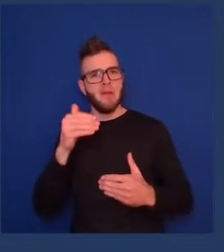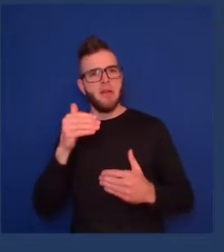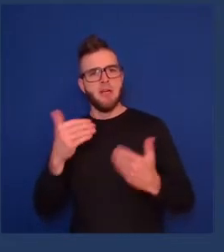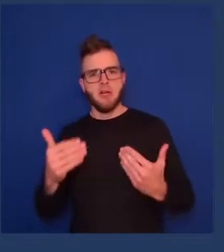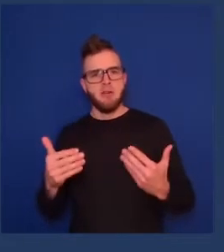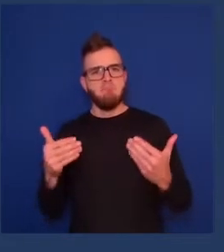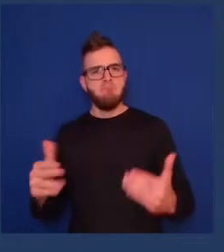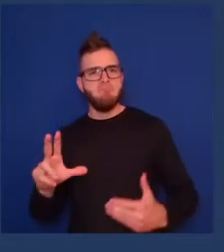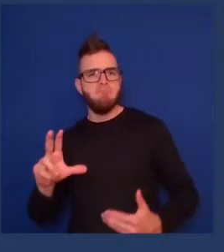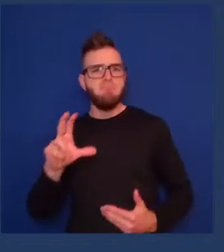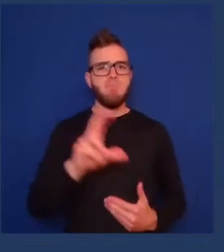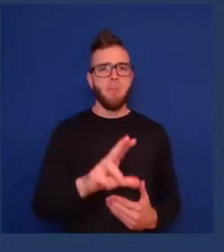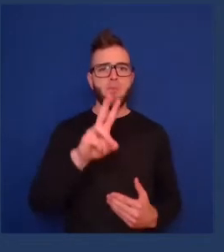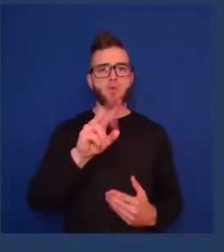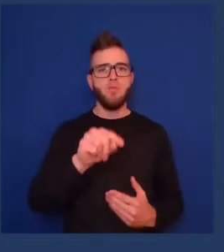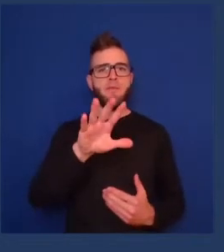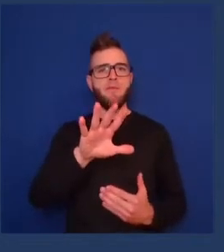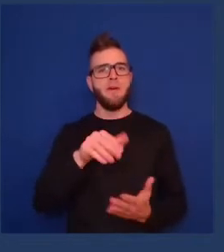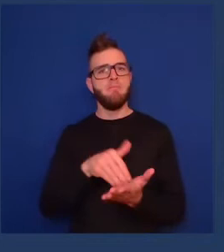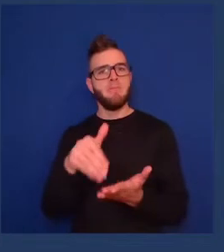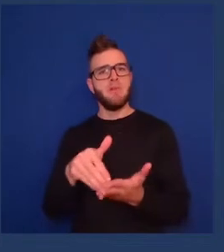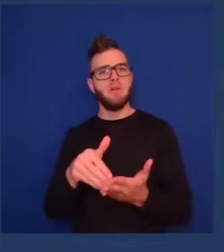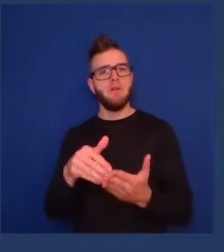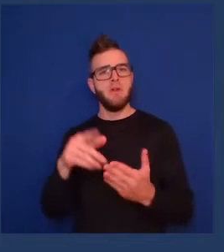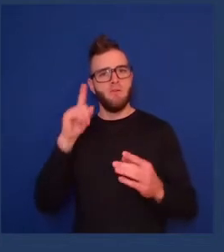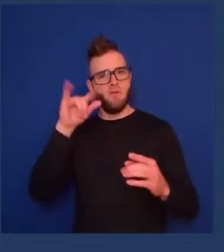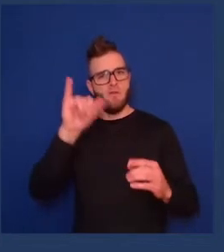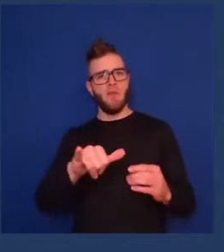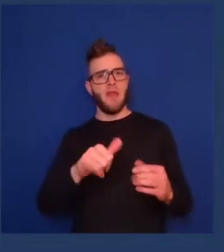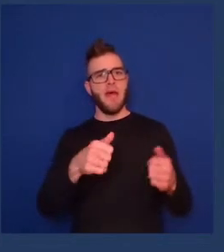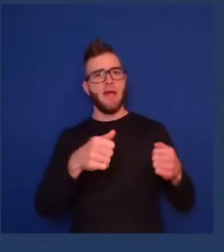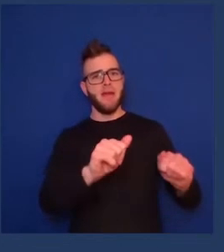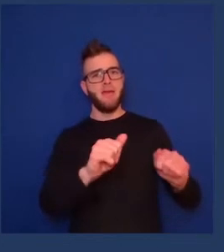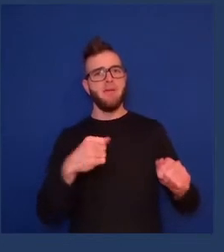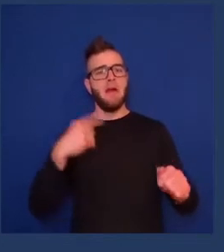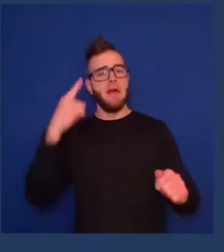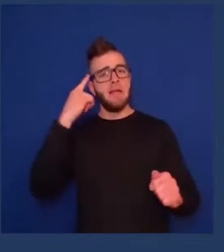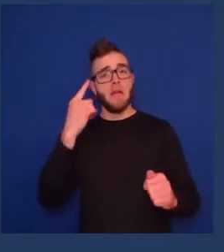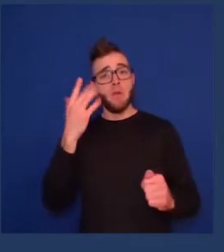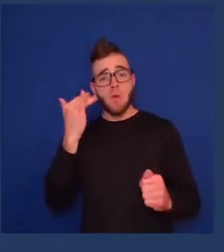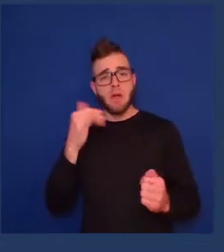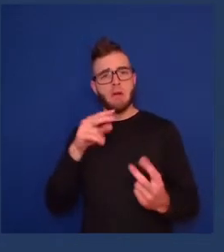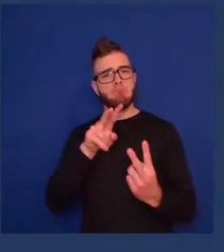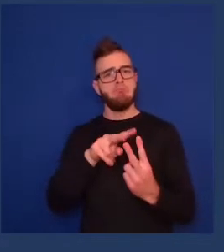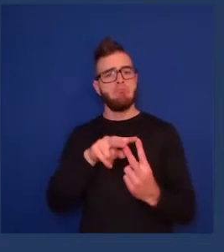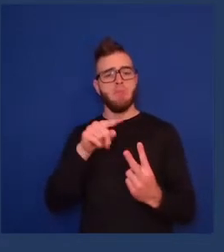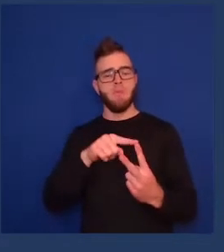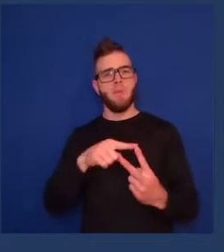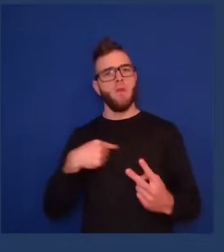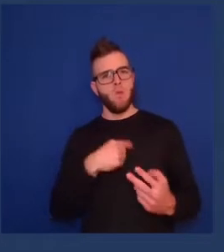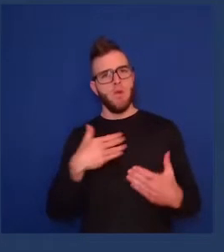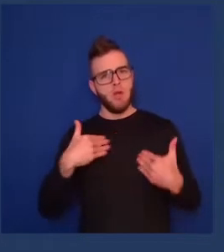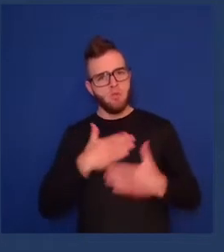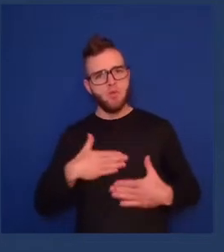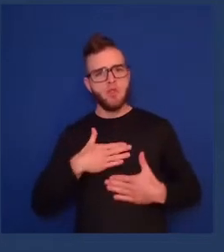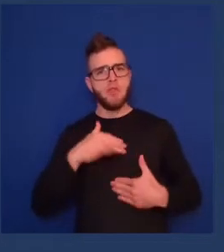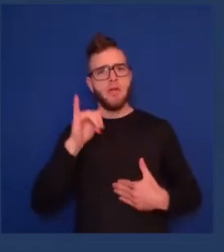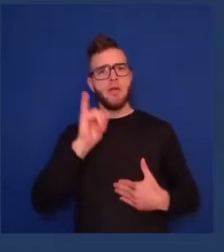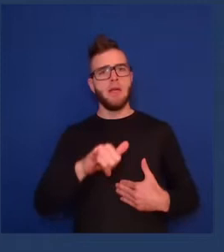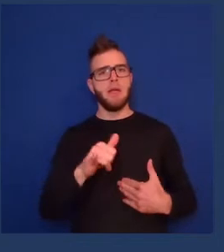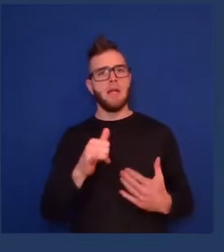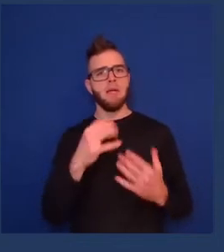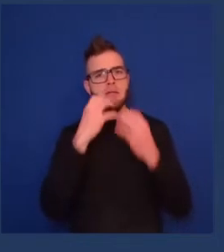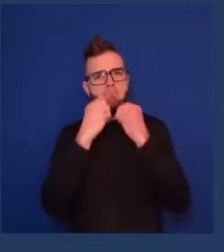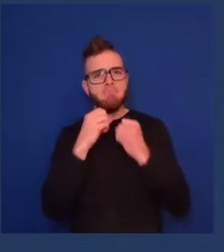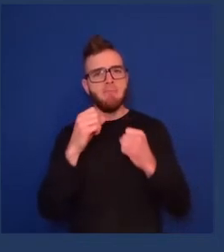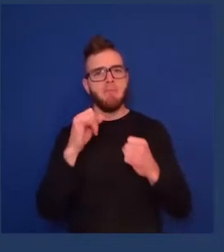this step, why we're putting forward $2.5 million with this kind of effort, I think it's both because